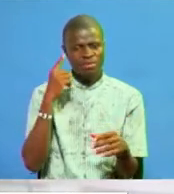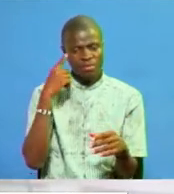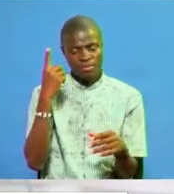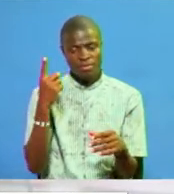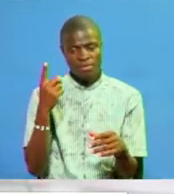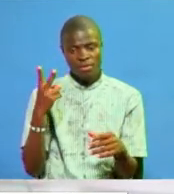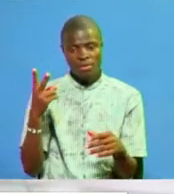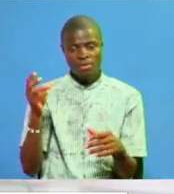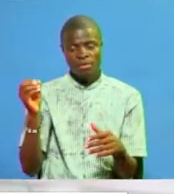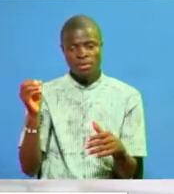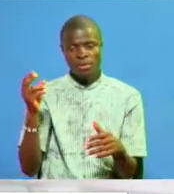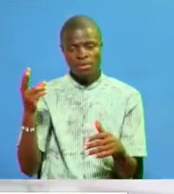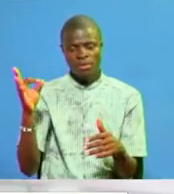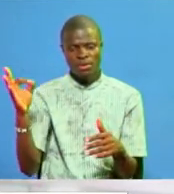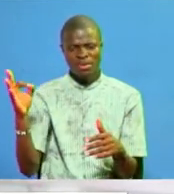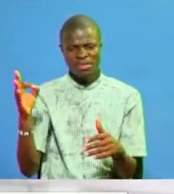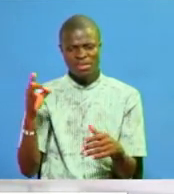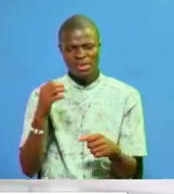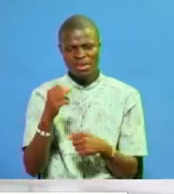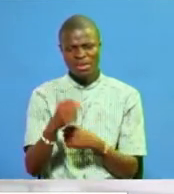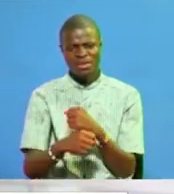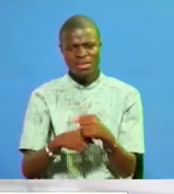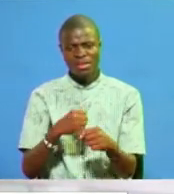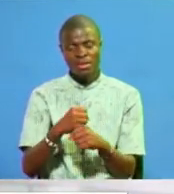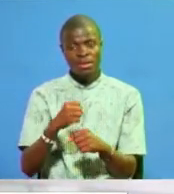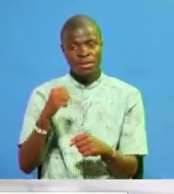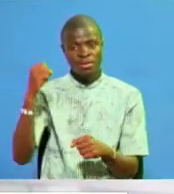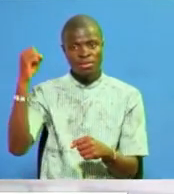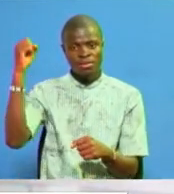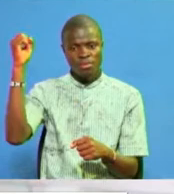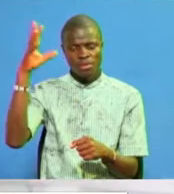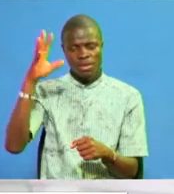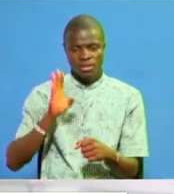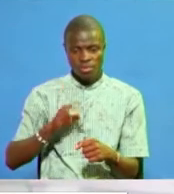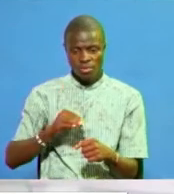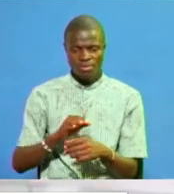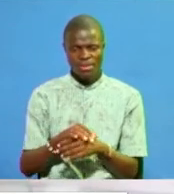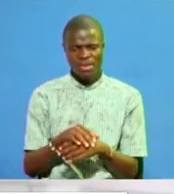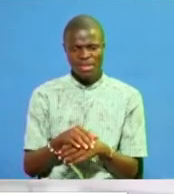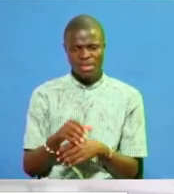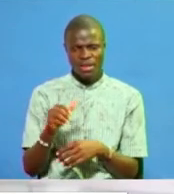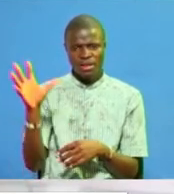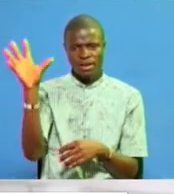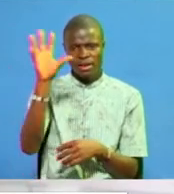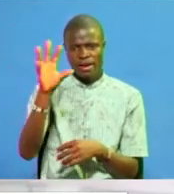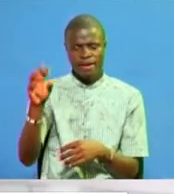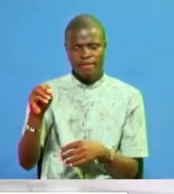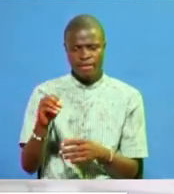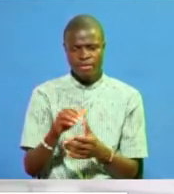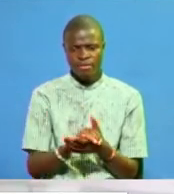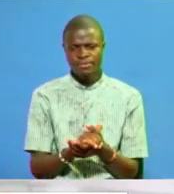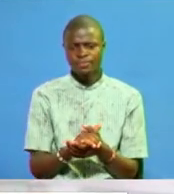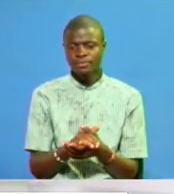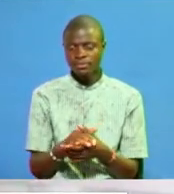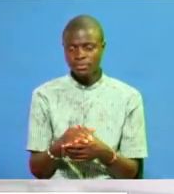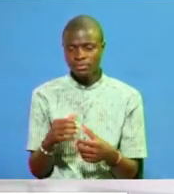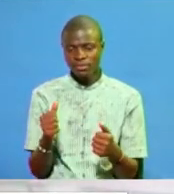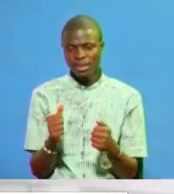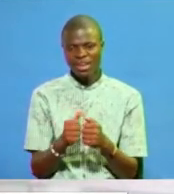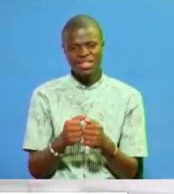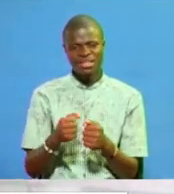International Basketball Federation's Women AfroBasket Zone 5 qualifiers. The team comprises 12 players,